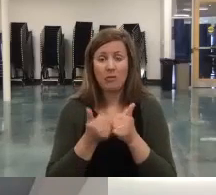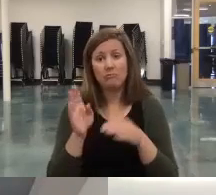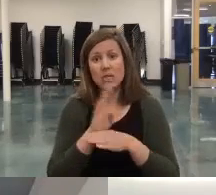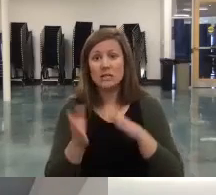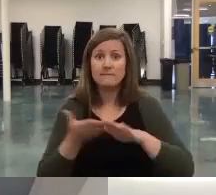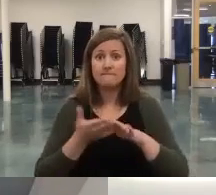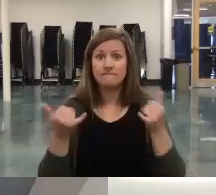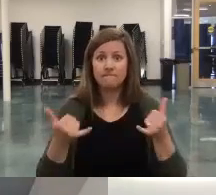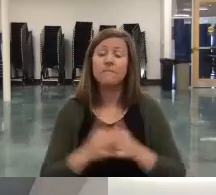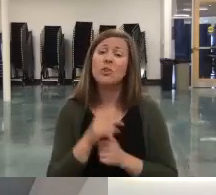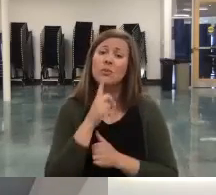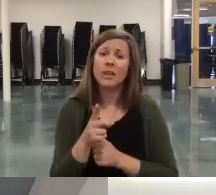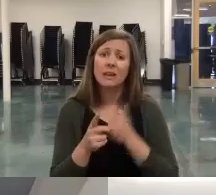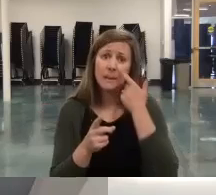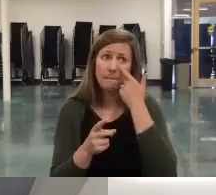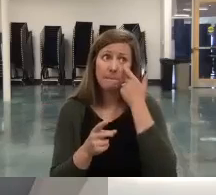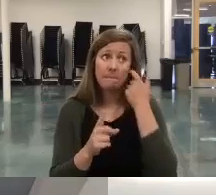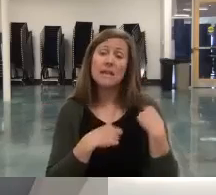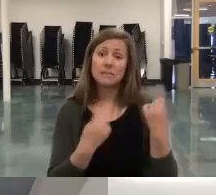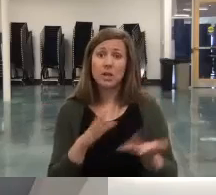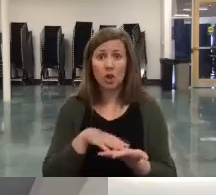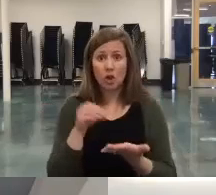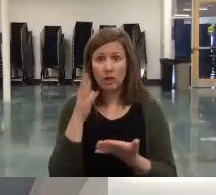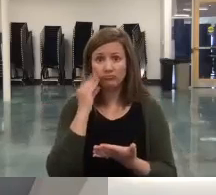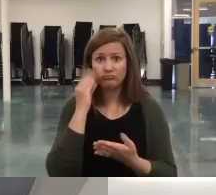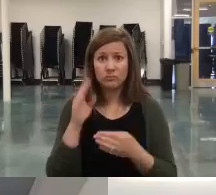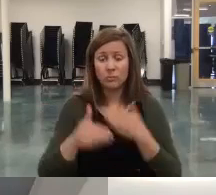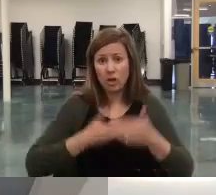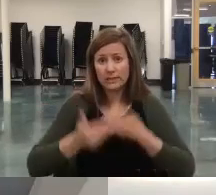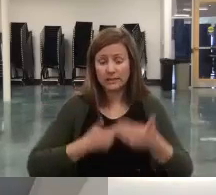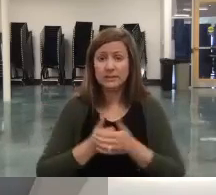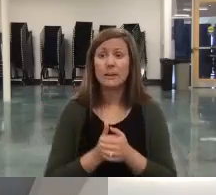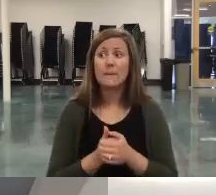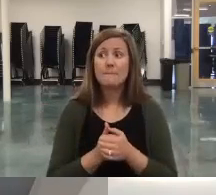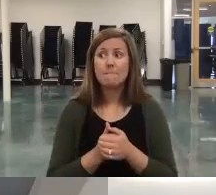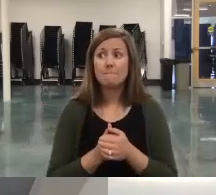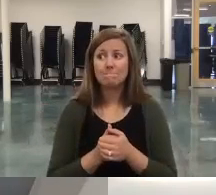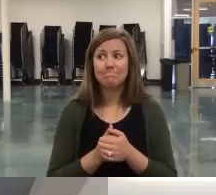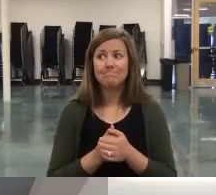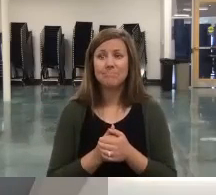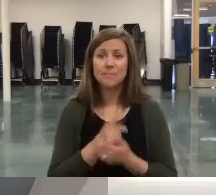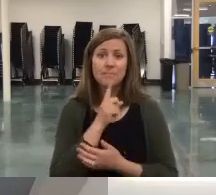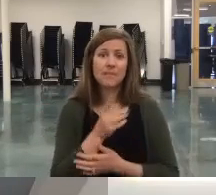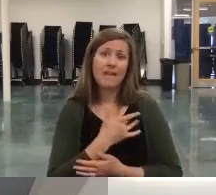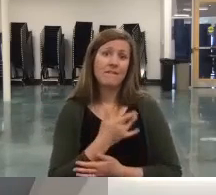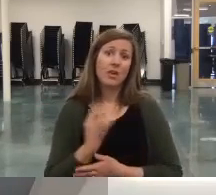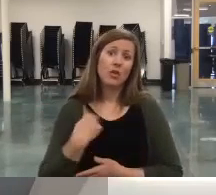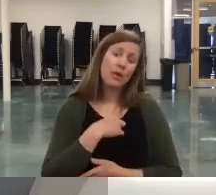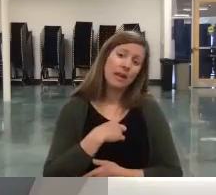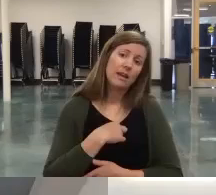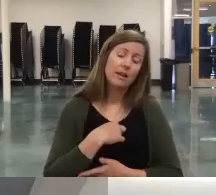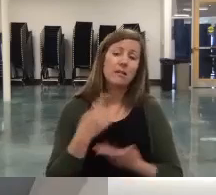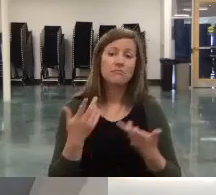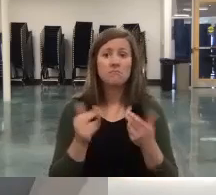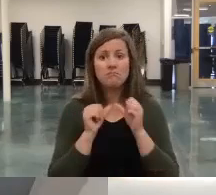So it's been a learning process, and I think that we are continually